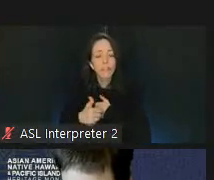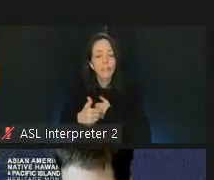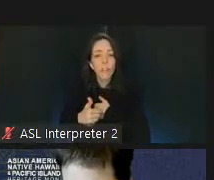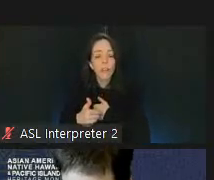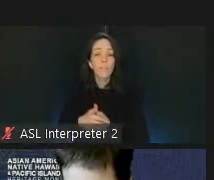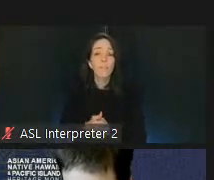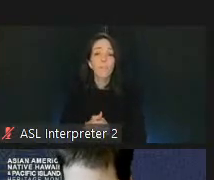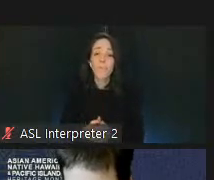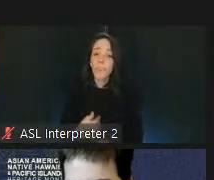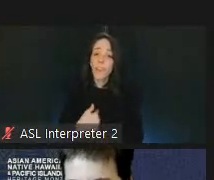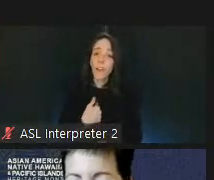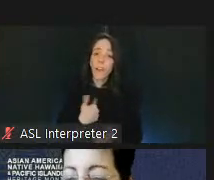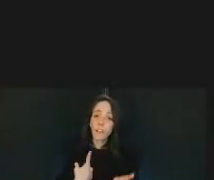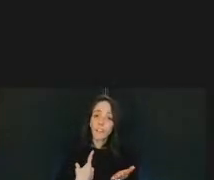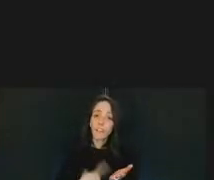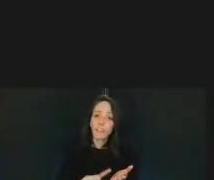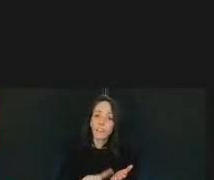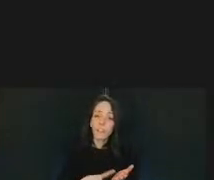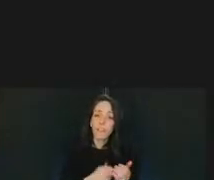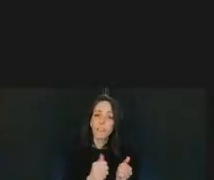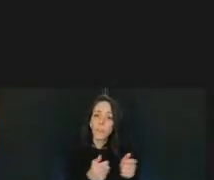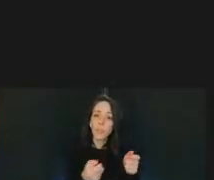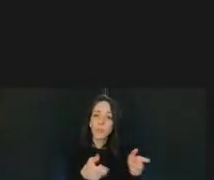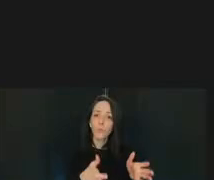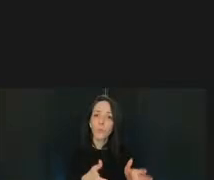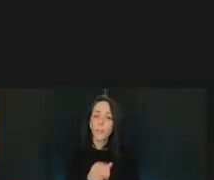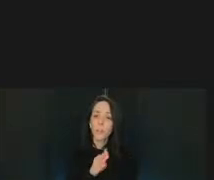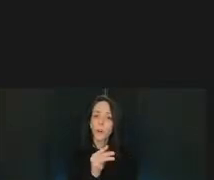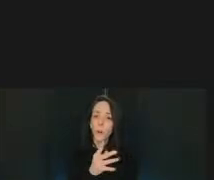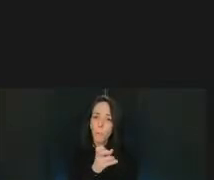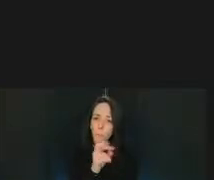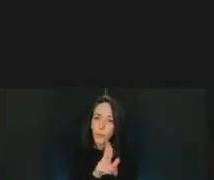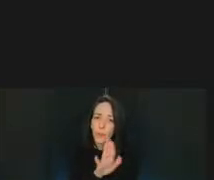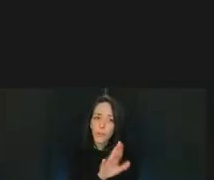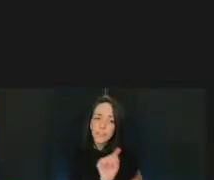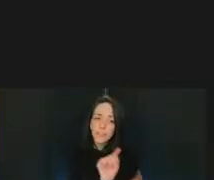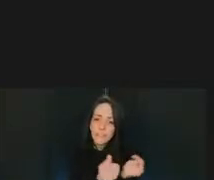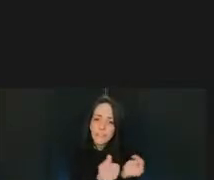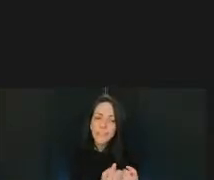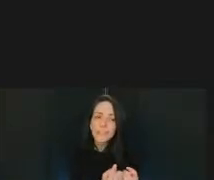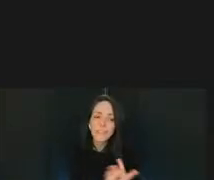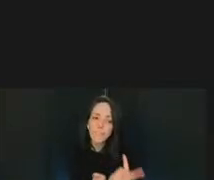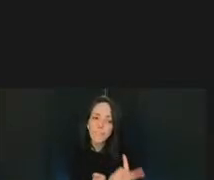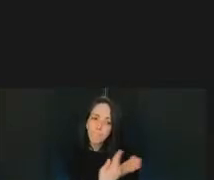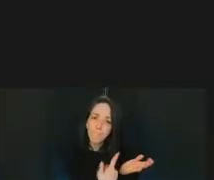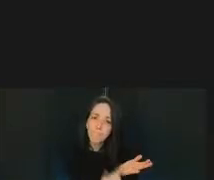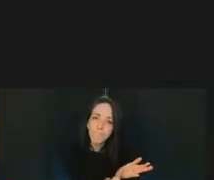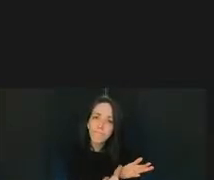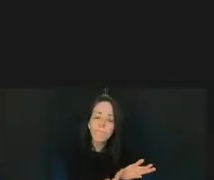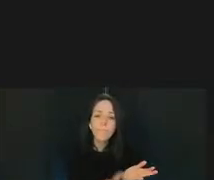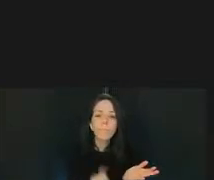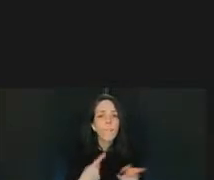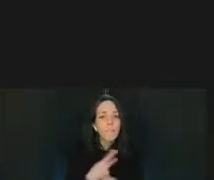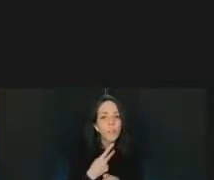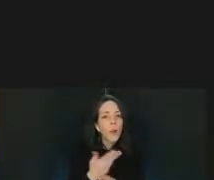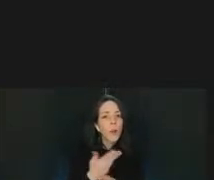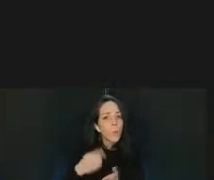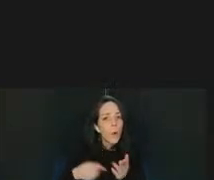team about is, especially as we analyze what positions are frozen, what can be released, what